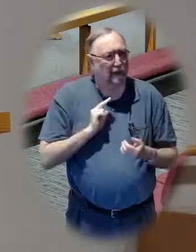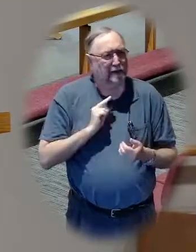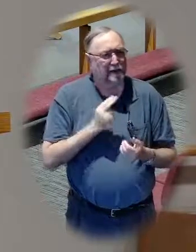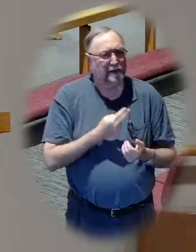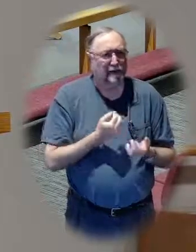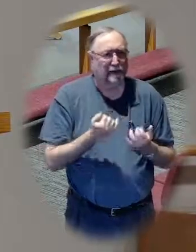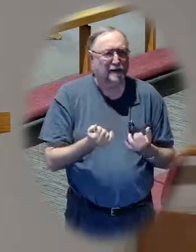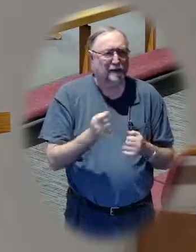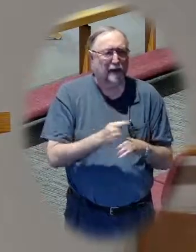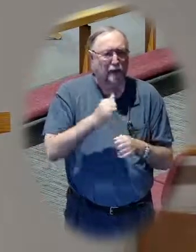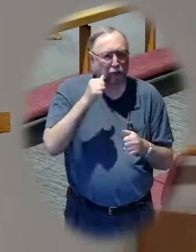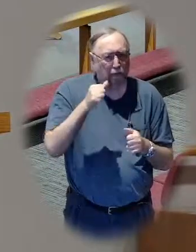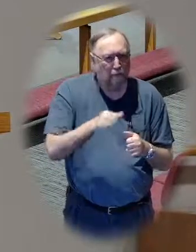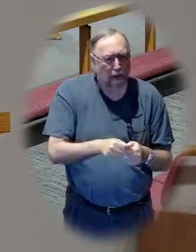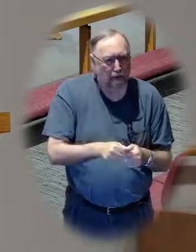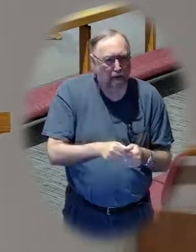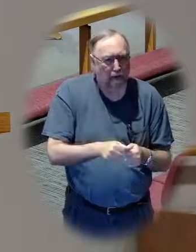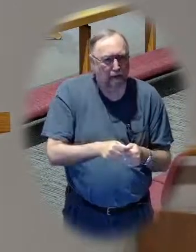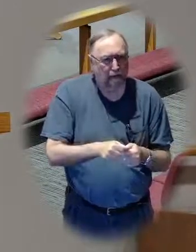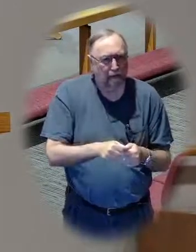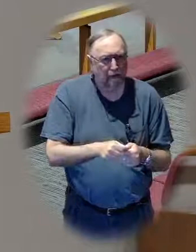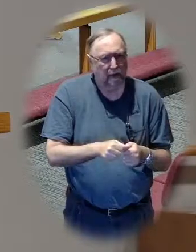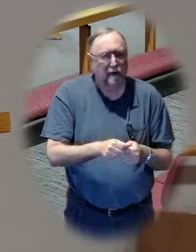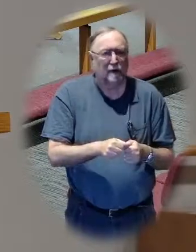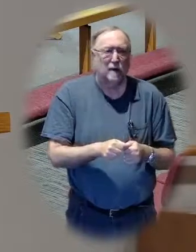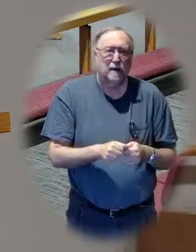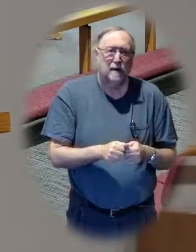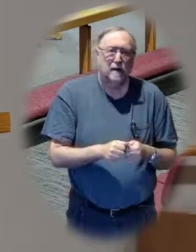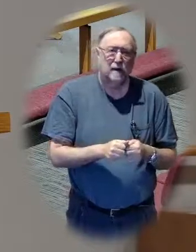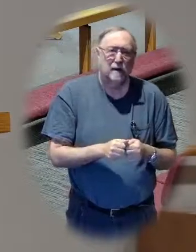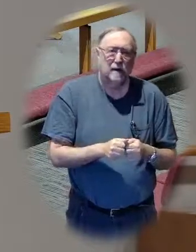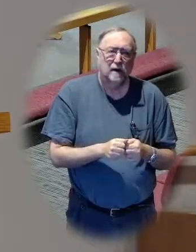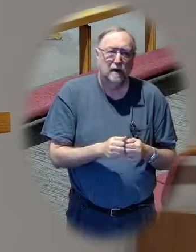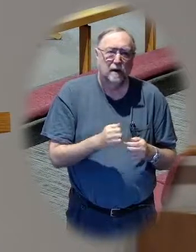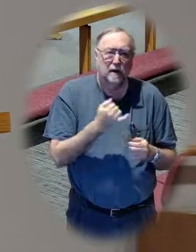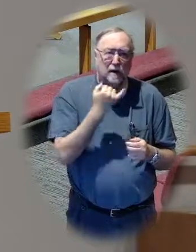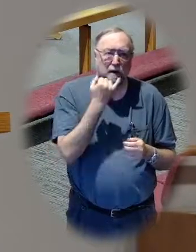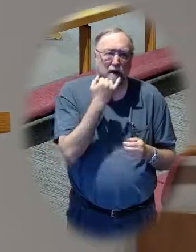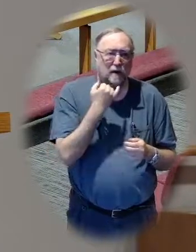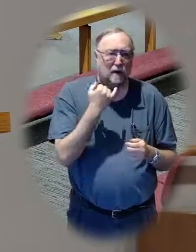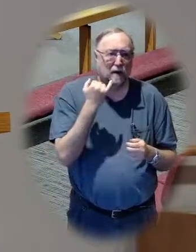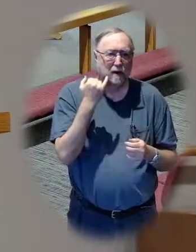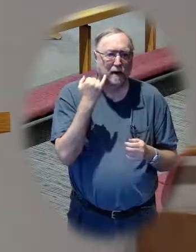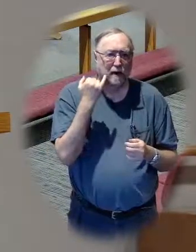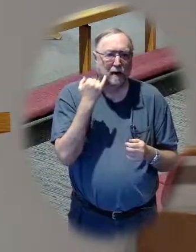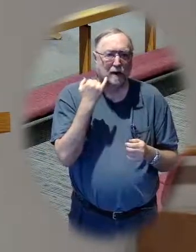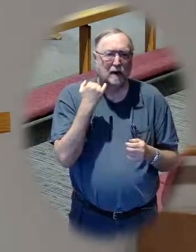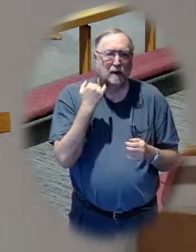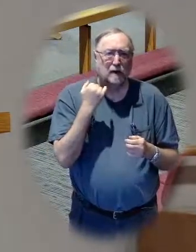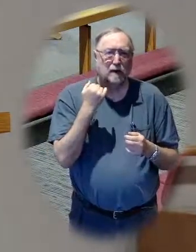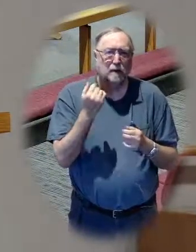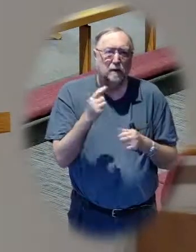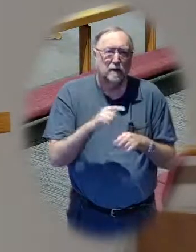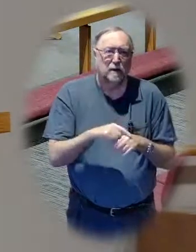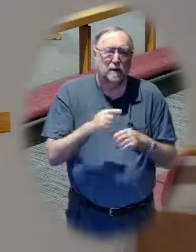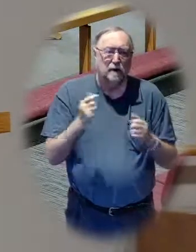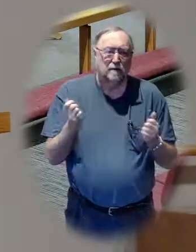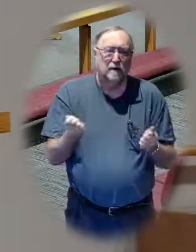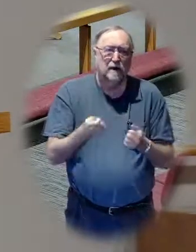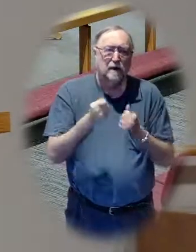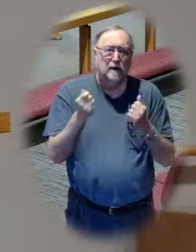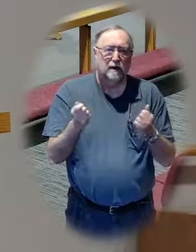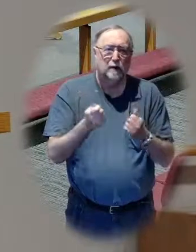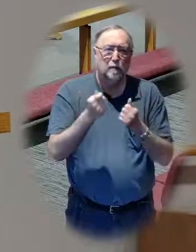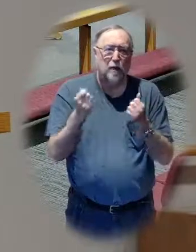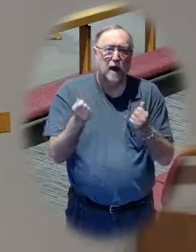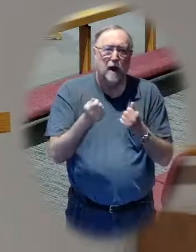to remember it. Israel was once sitting right where we are this morning. They'd celebrated the high point of the